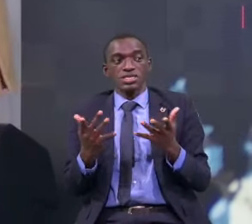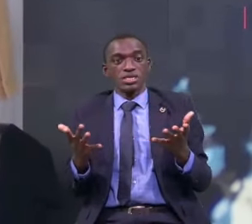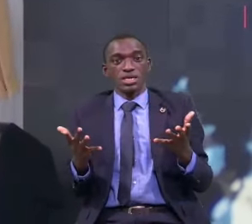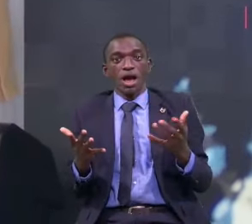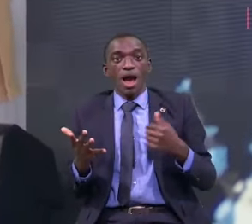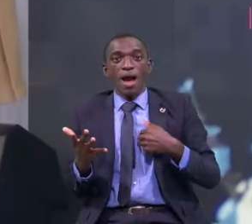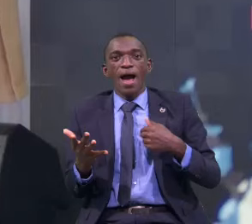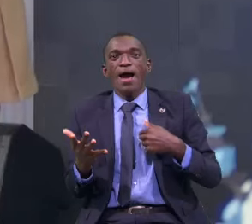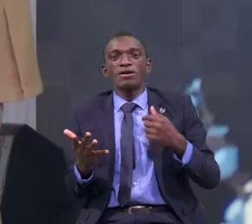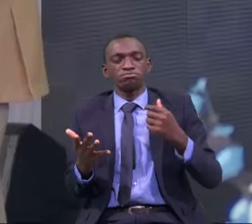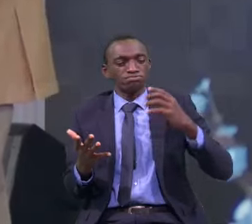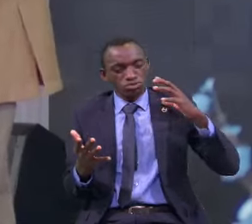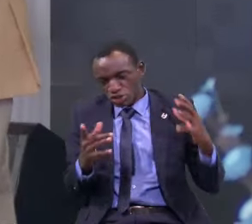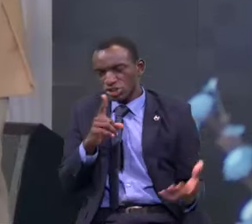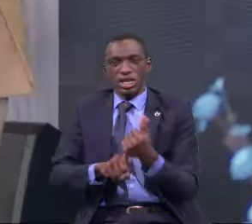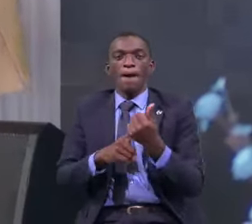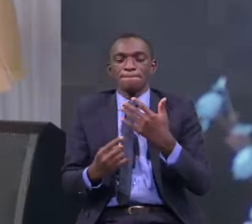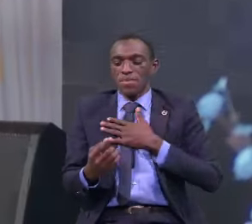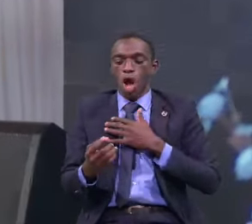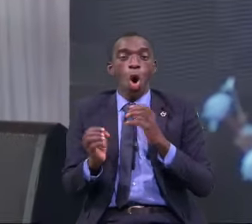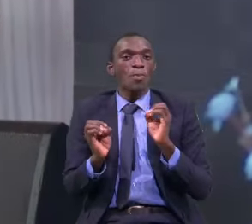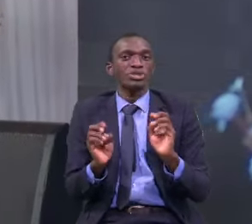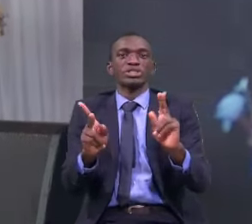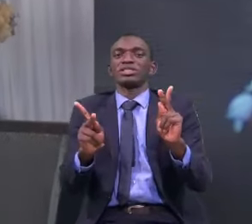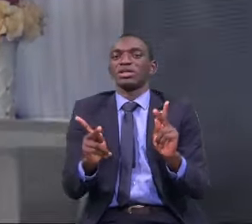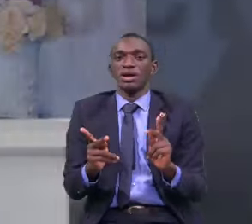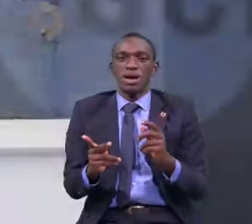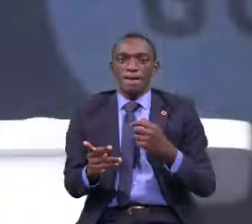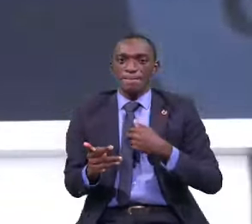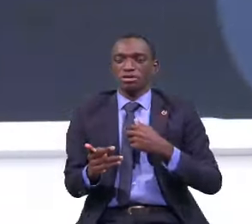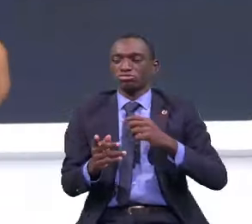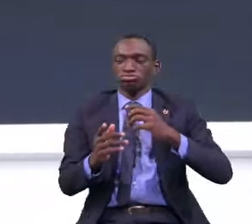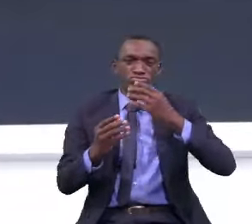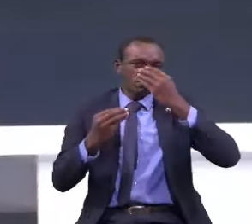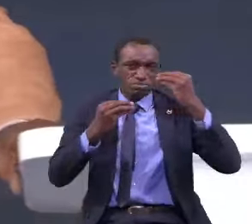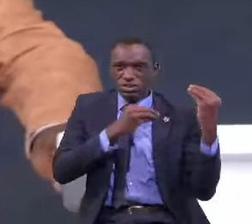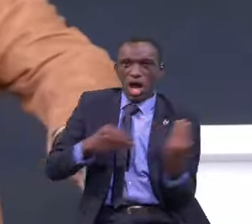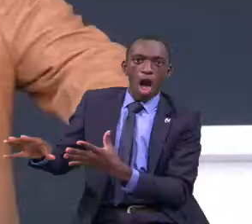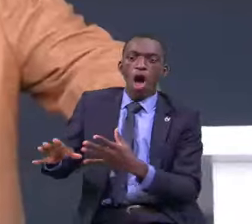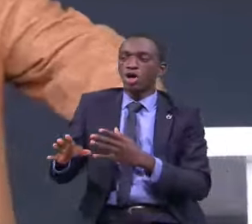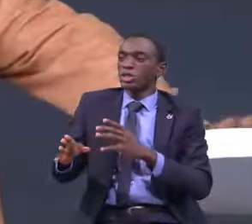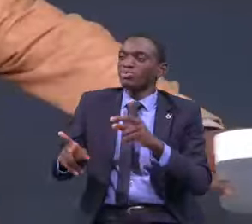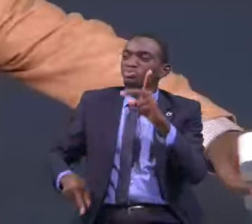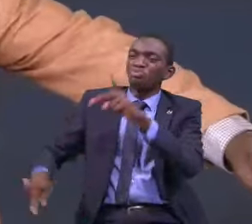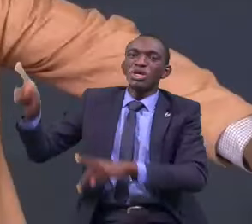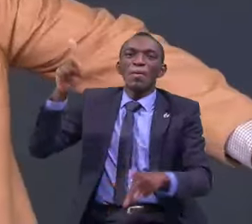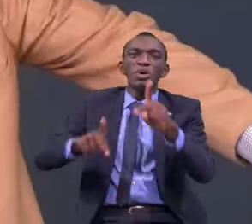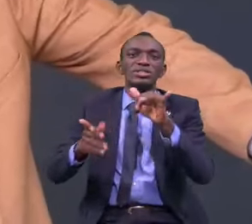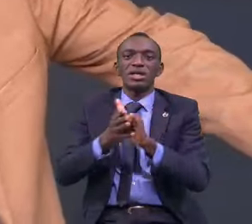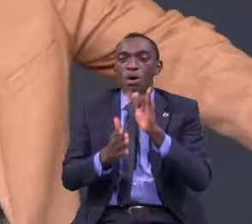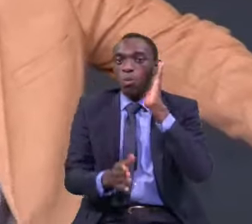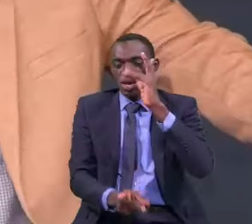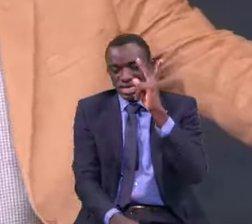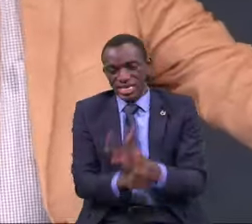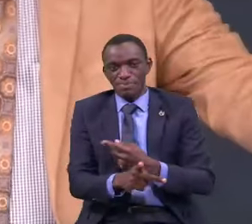seize my opportunity. And I turn away from the people that will keep me